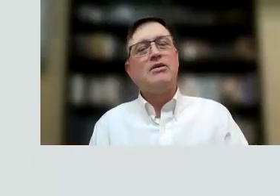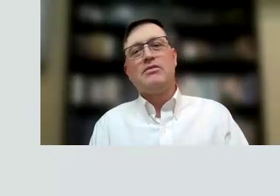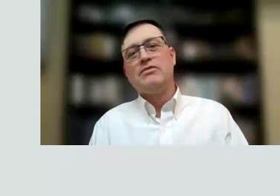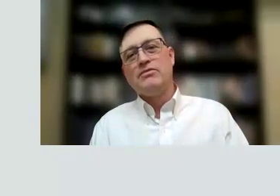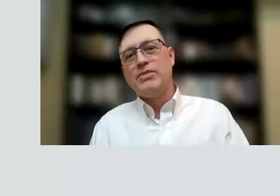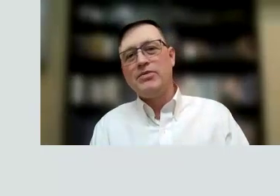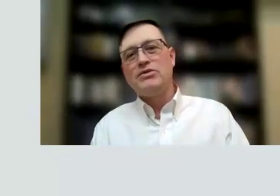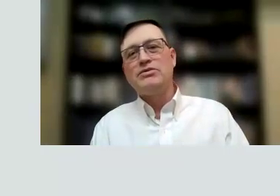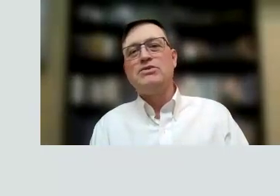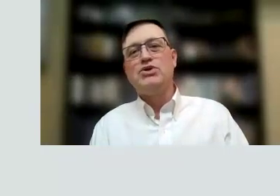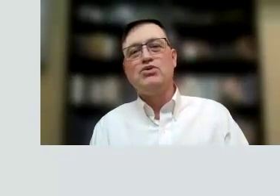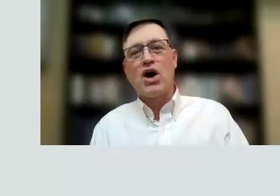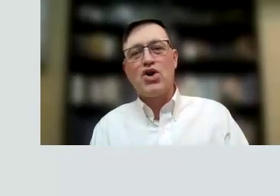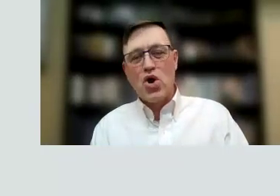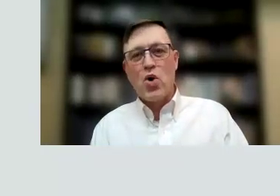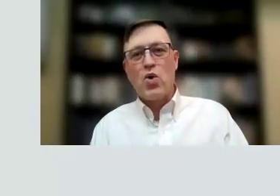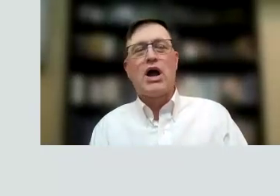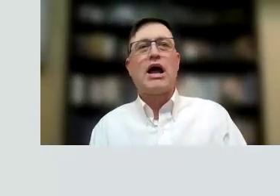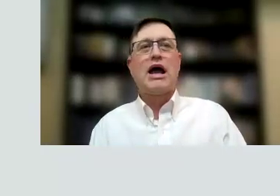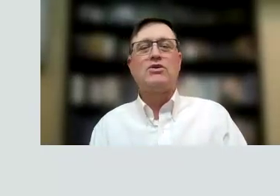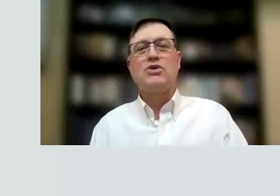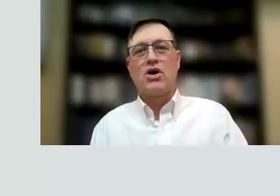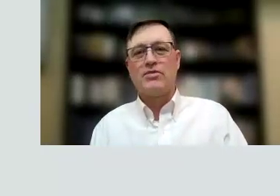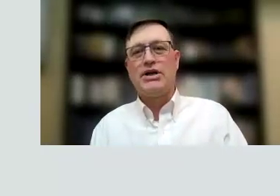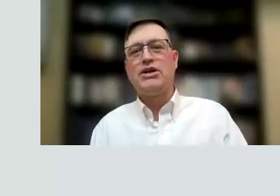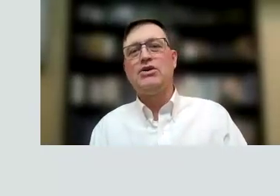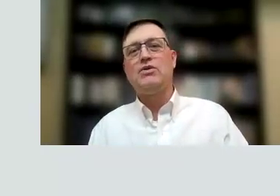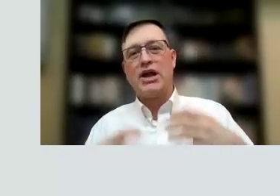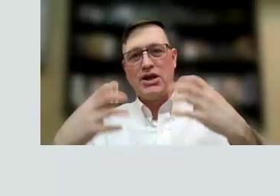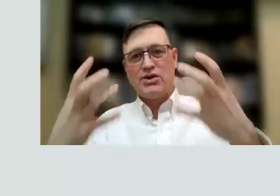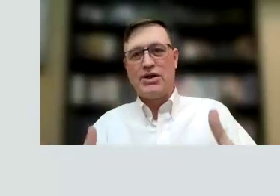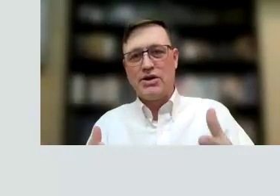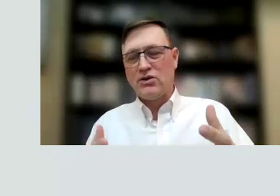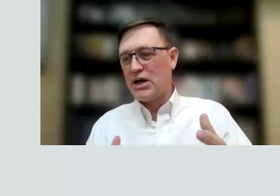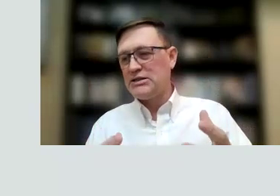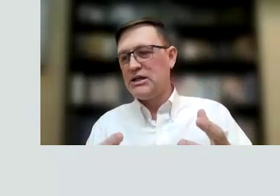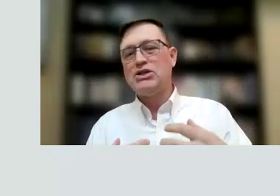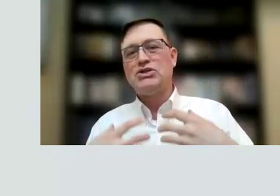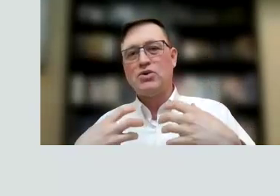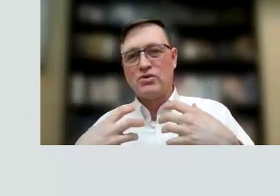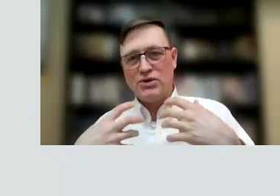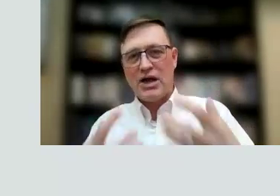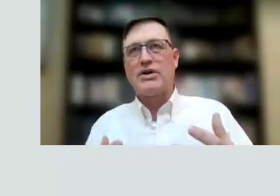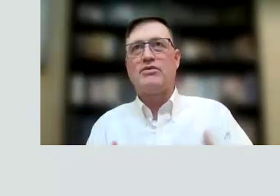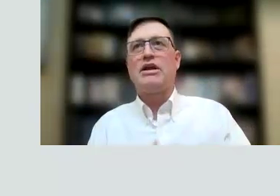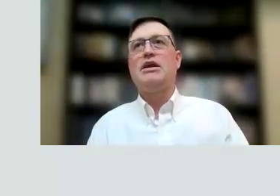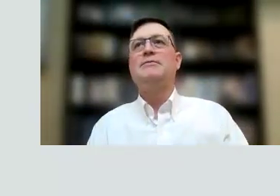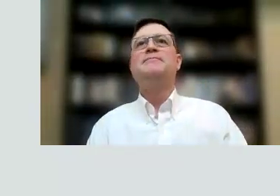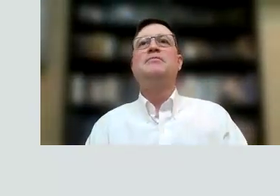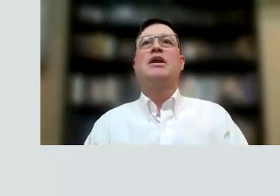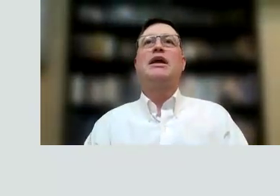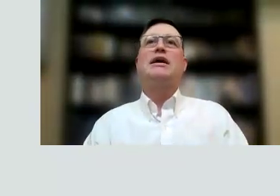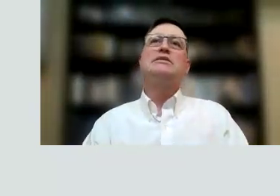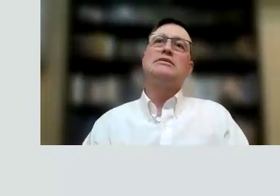yourself. People do not know how to accommodate you in your hearing loss, so you have to